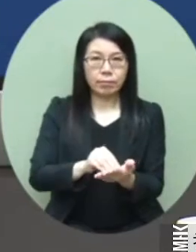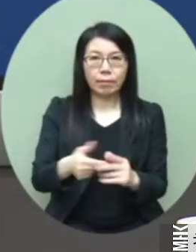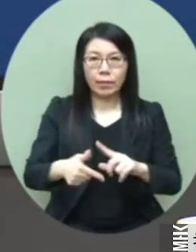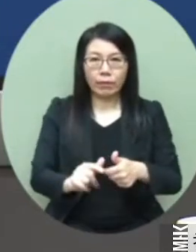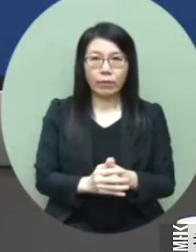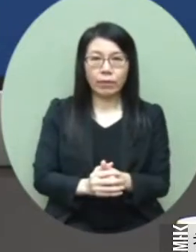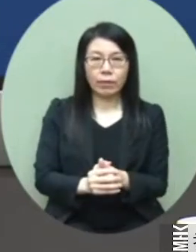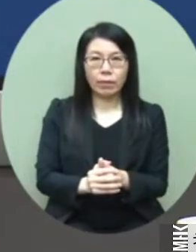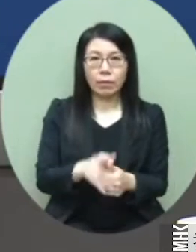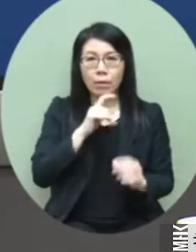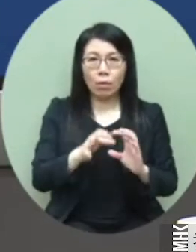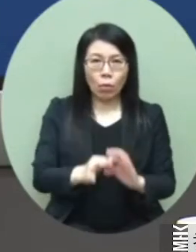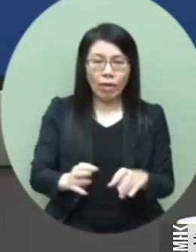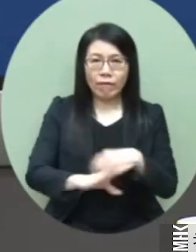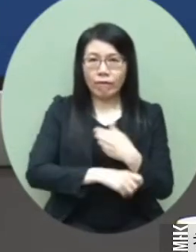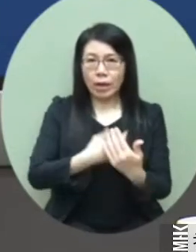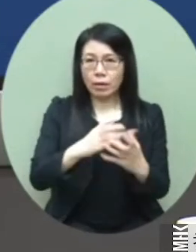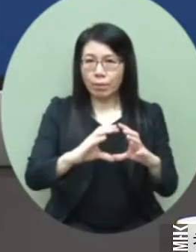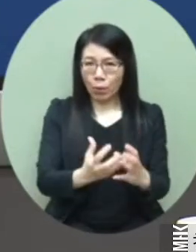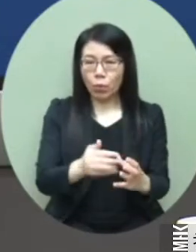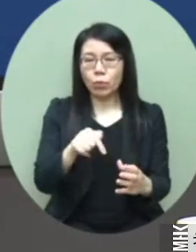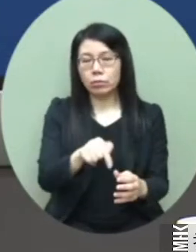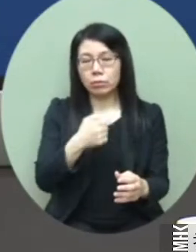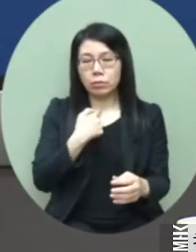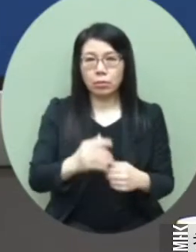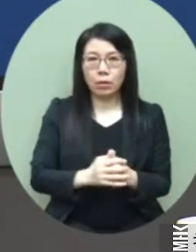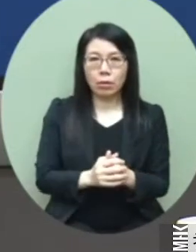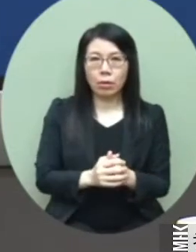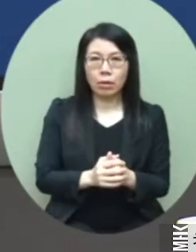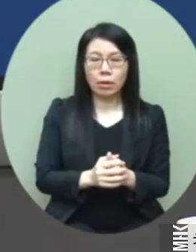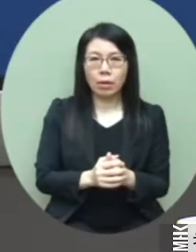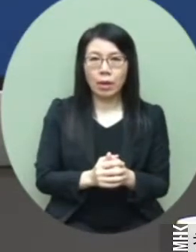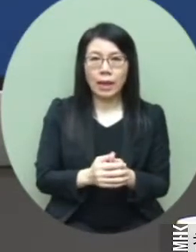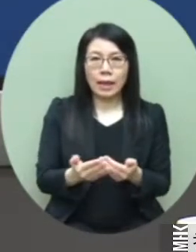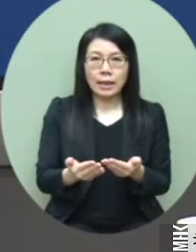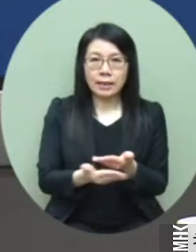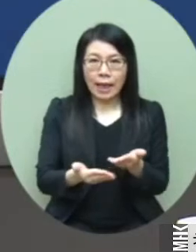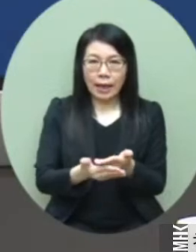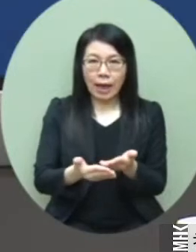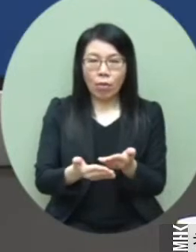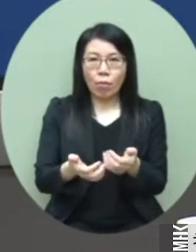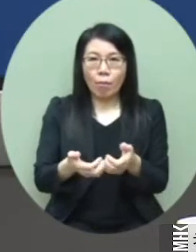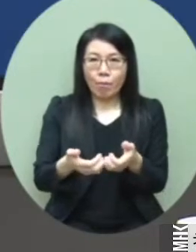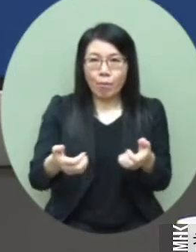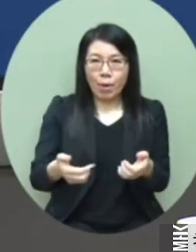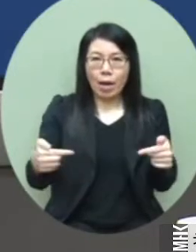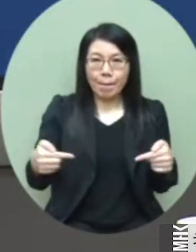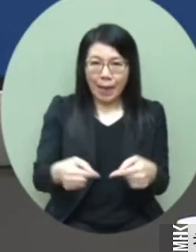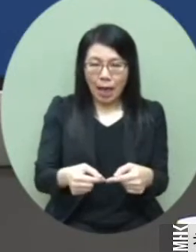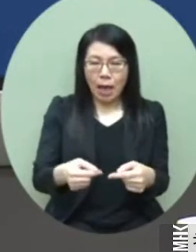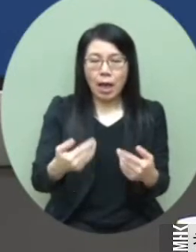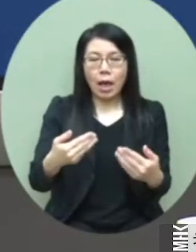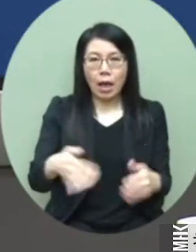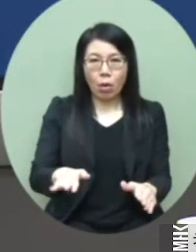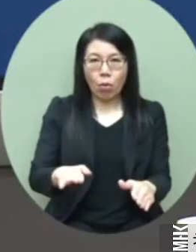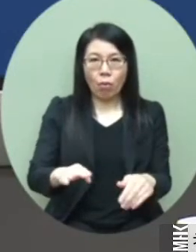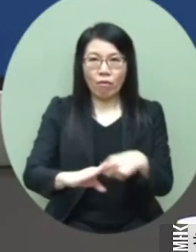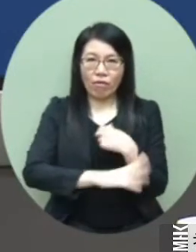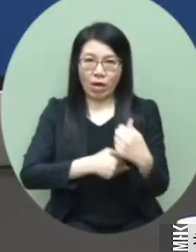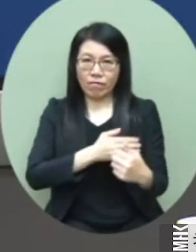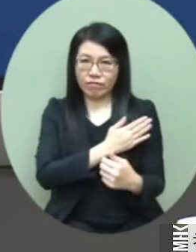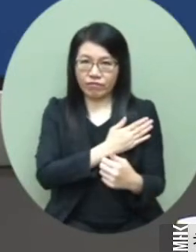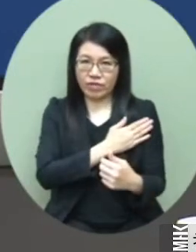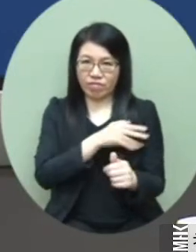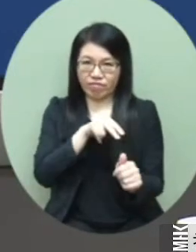strict adherence to the vaccine pass are all necessary, and relevant departments